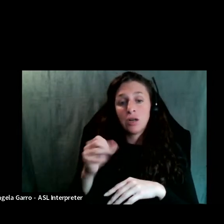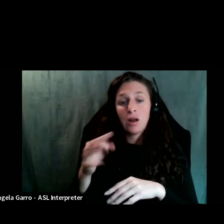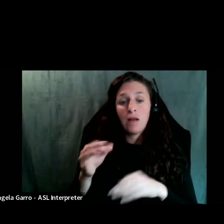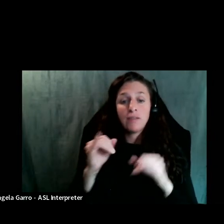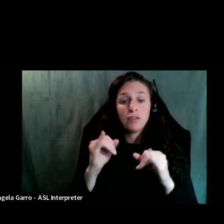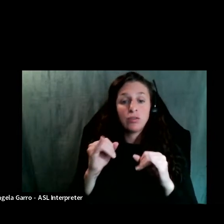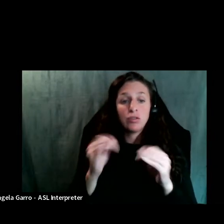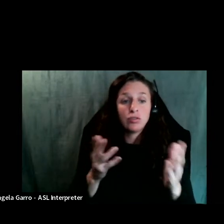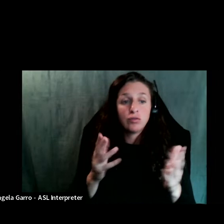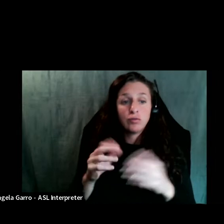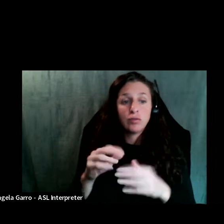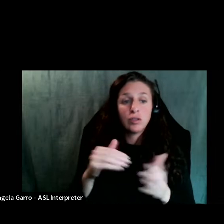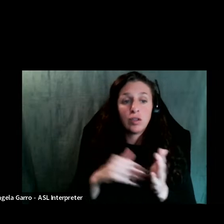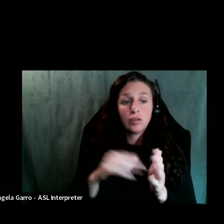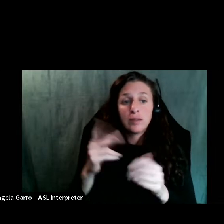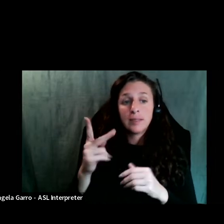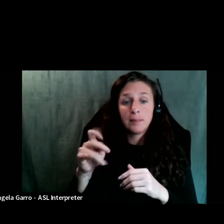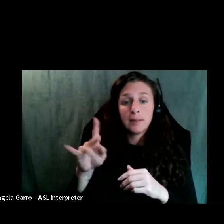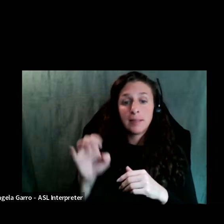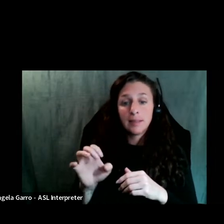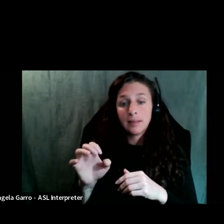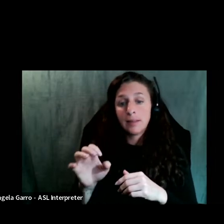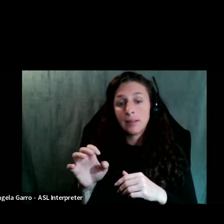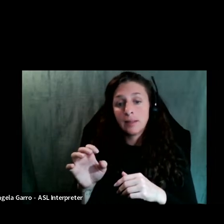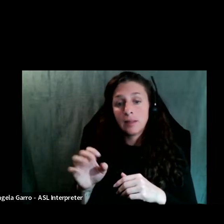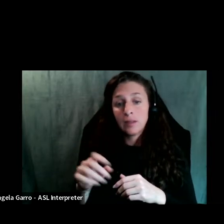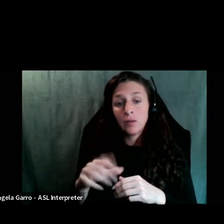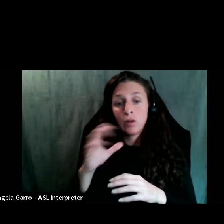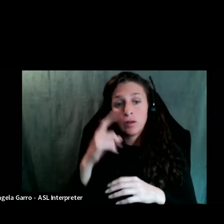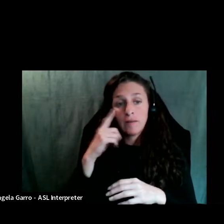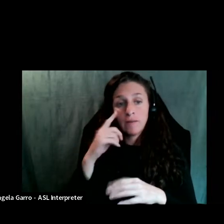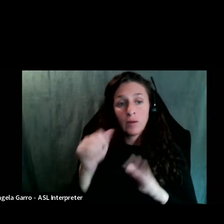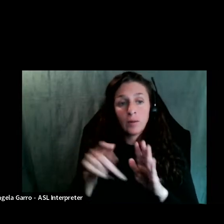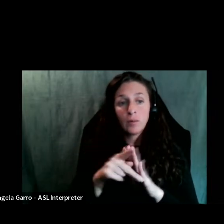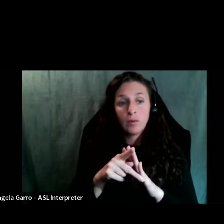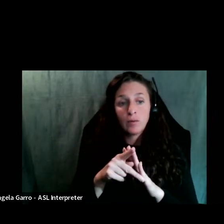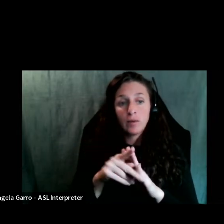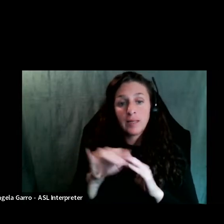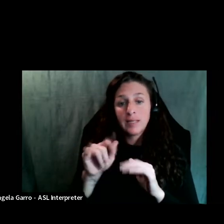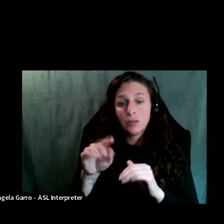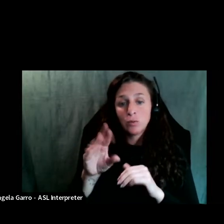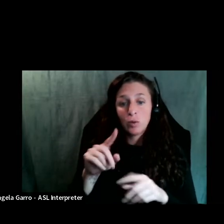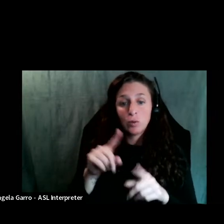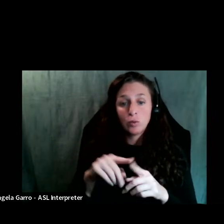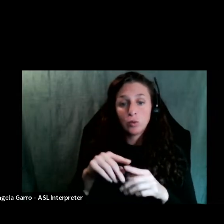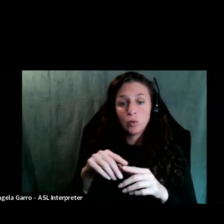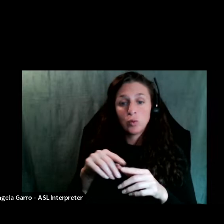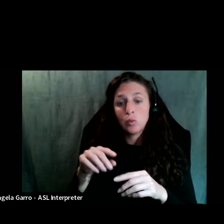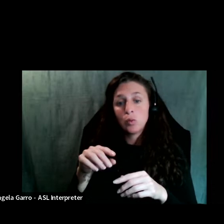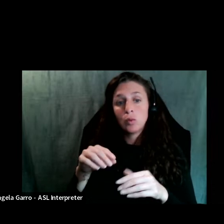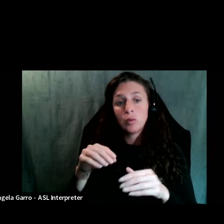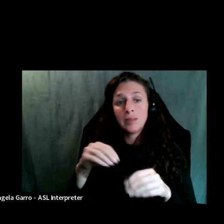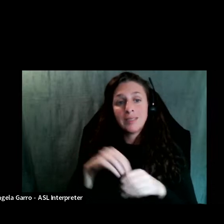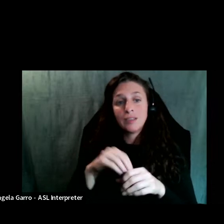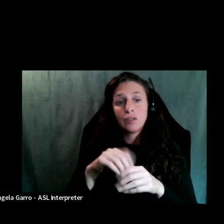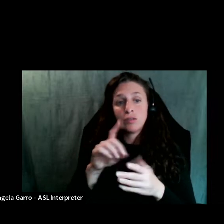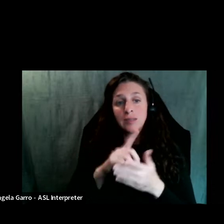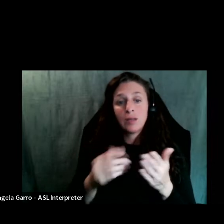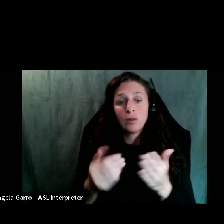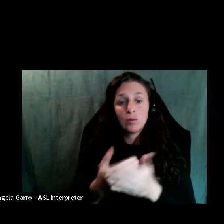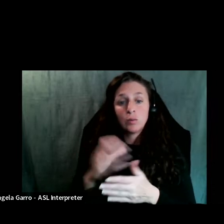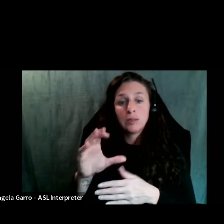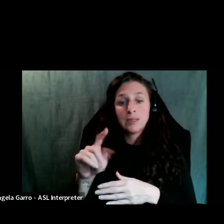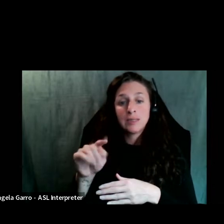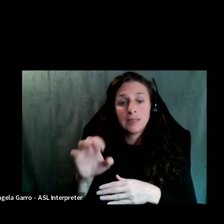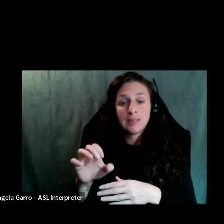Services, Dr. Kemke. Yes, we're looking for approval of a Intro to Interior Design course. This is a new CTE